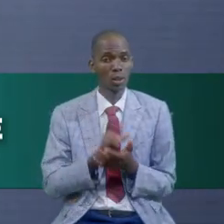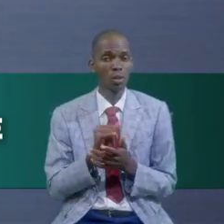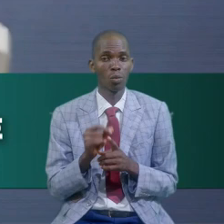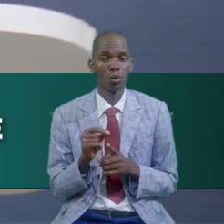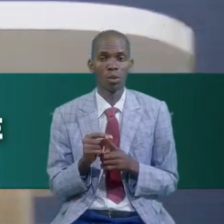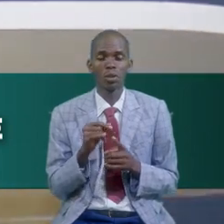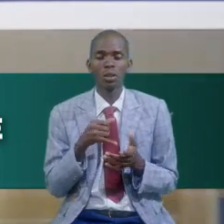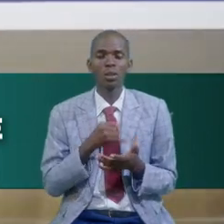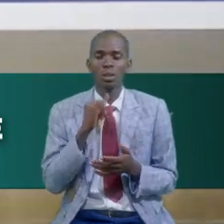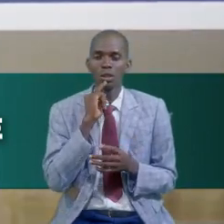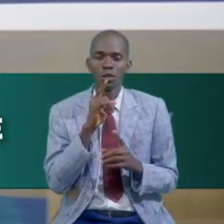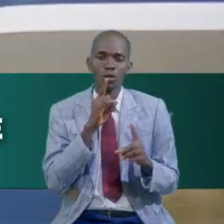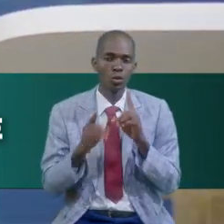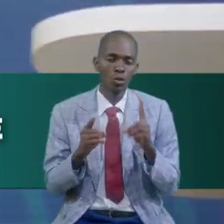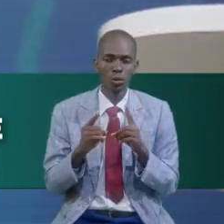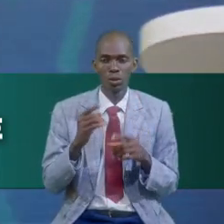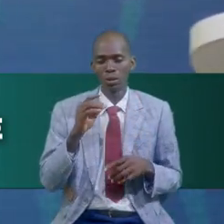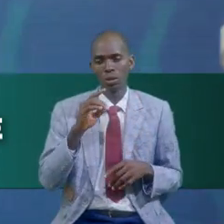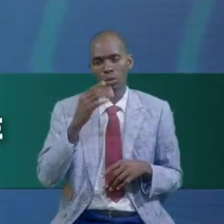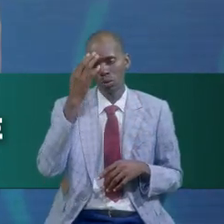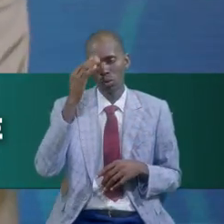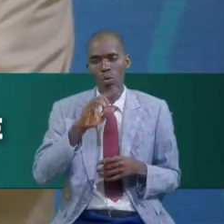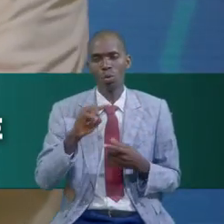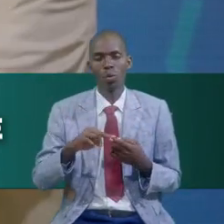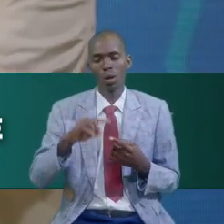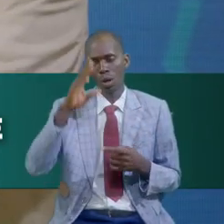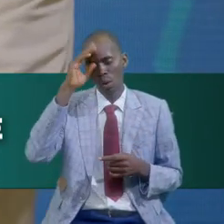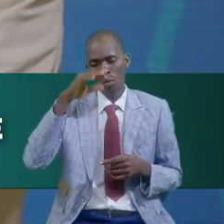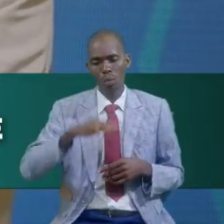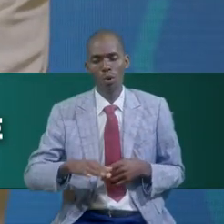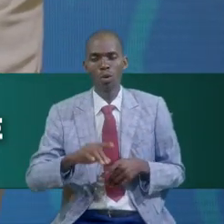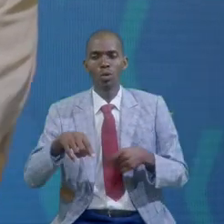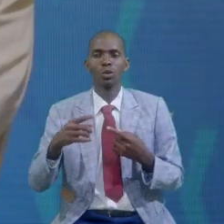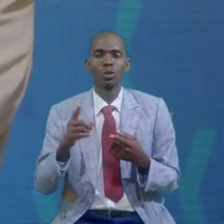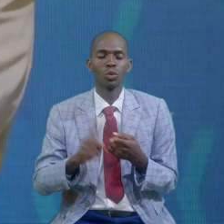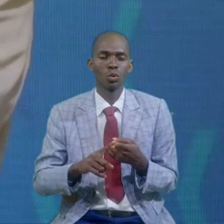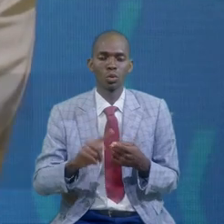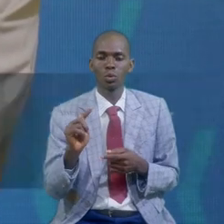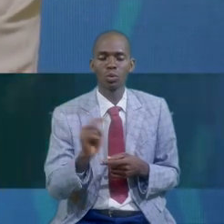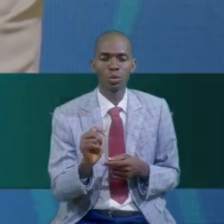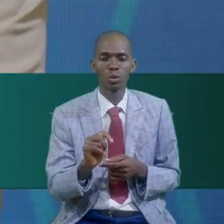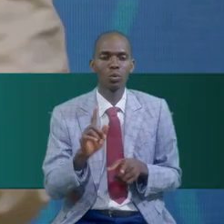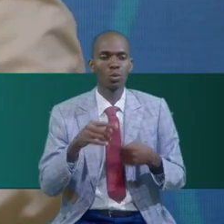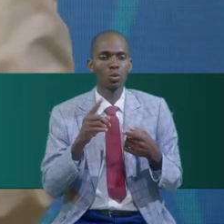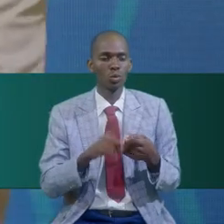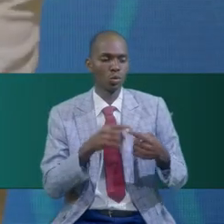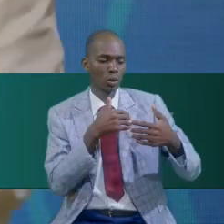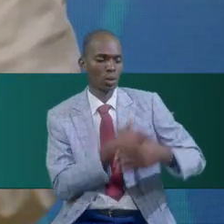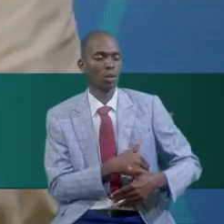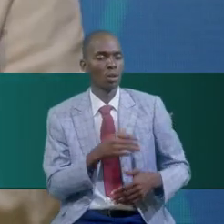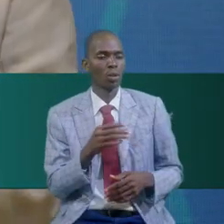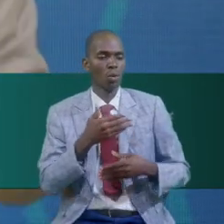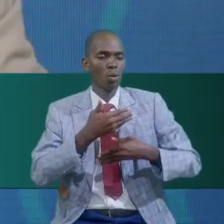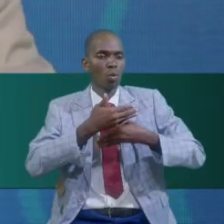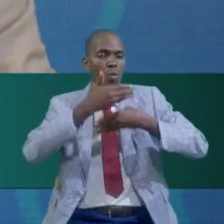talking about, you know, when boys want to urinate, they go to the side of the wall and then they piss against